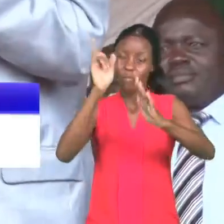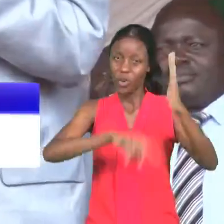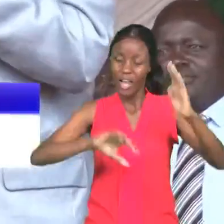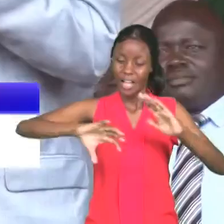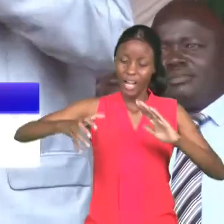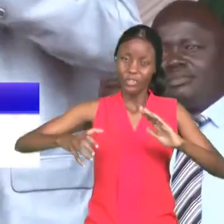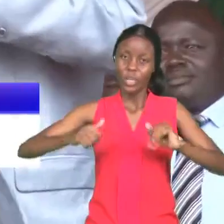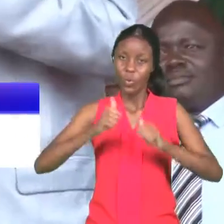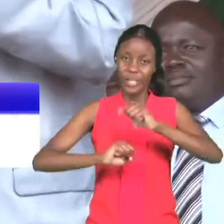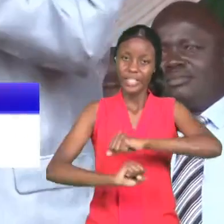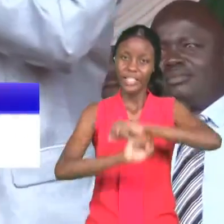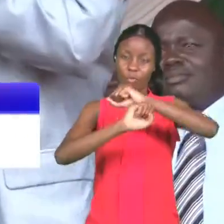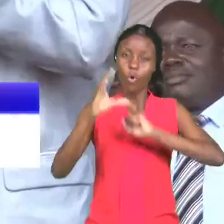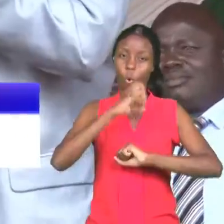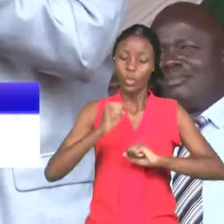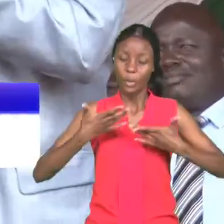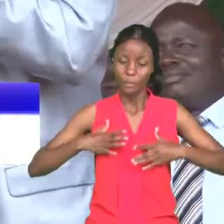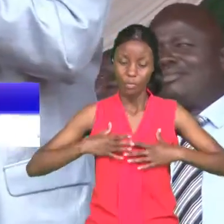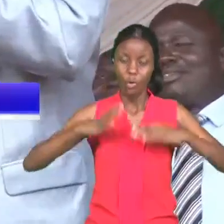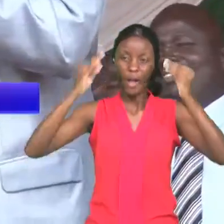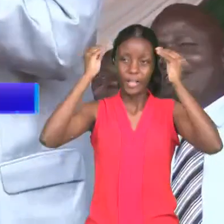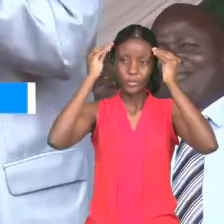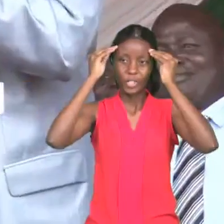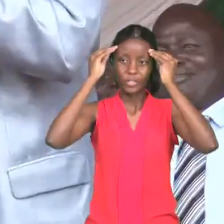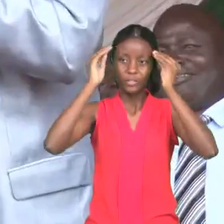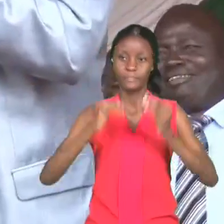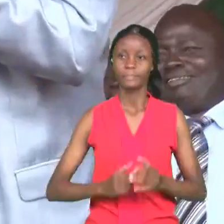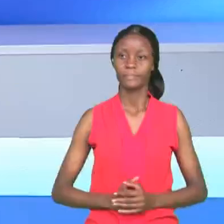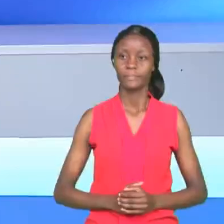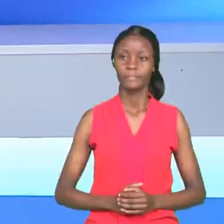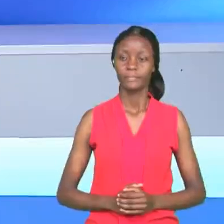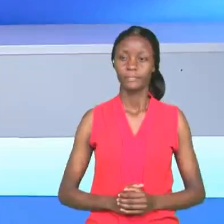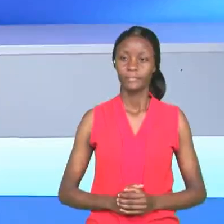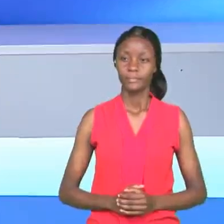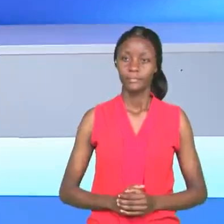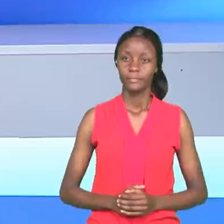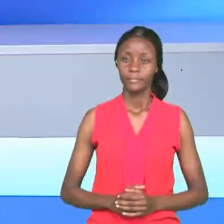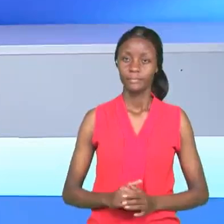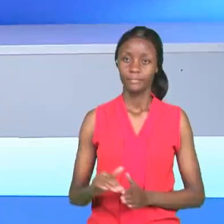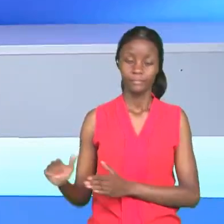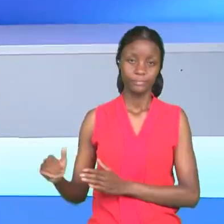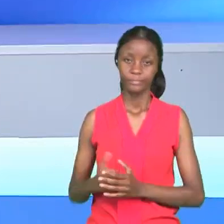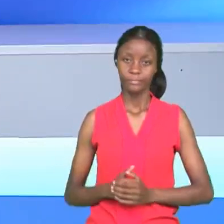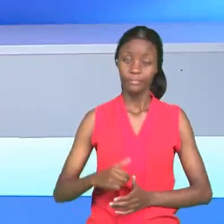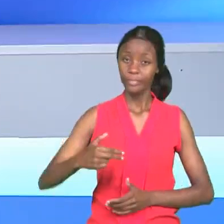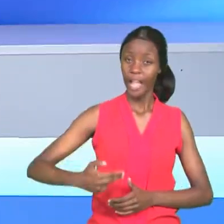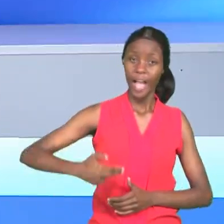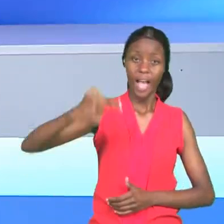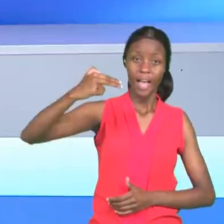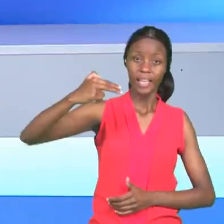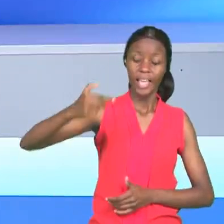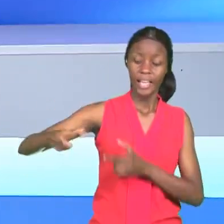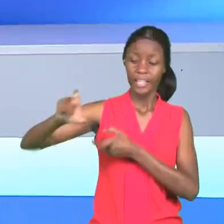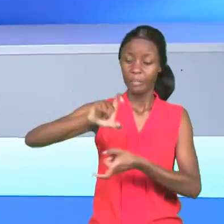of adult education. Dana Rose, Switch TV. High pesticides residues in flowers